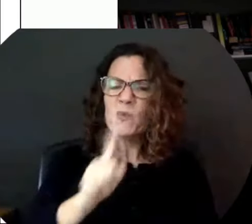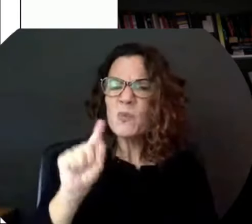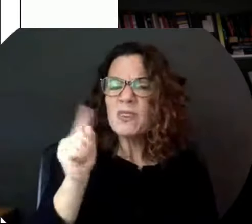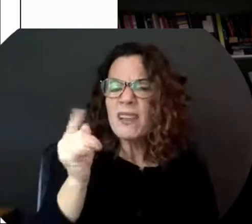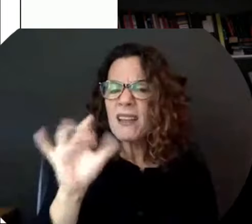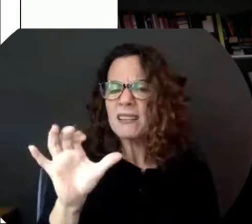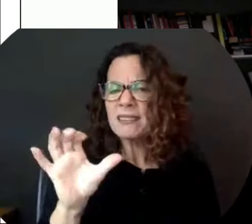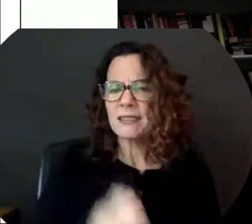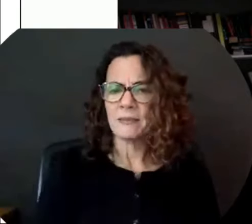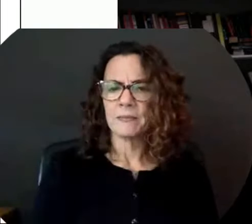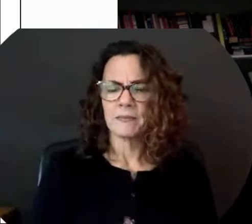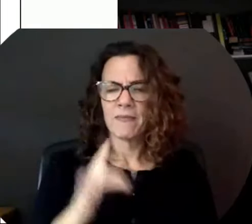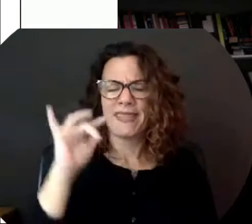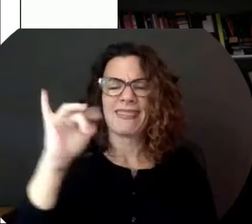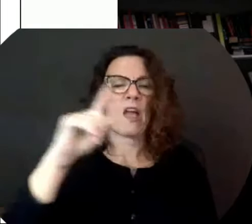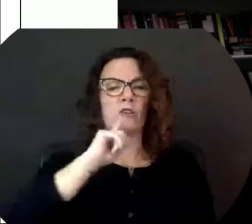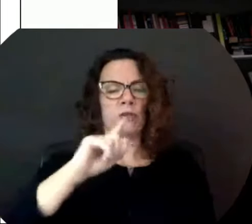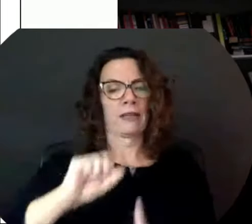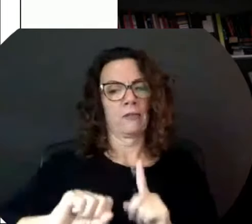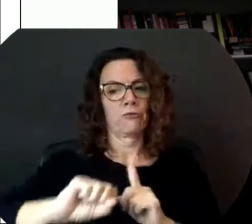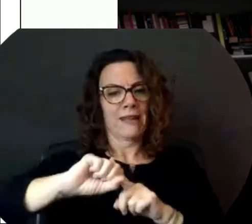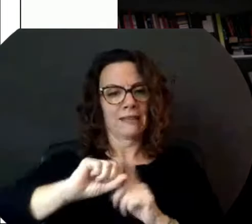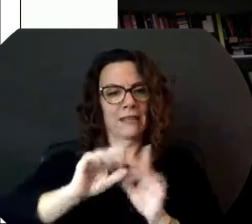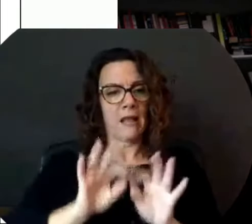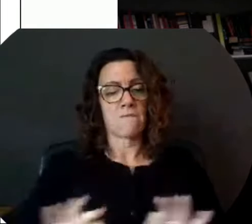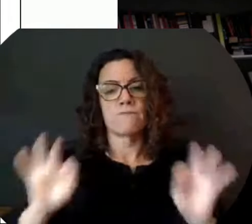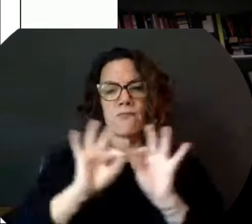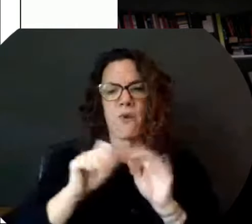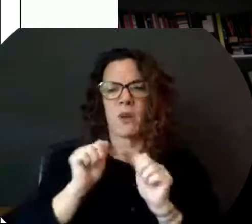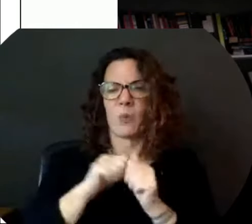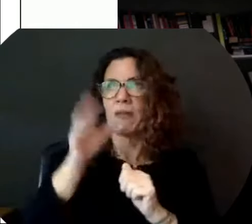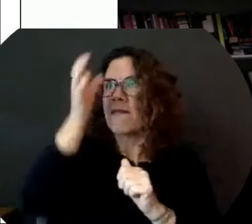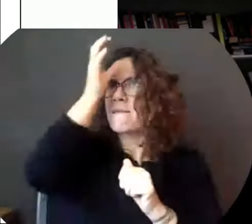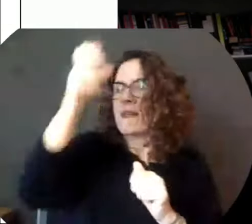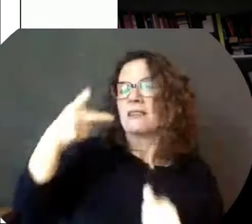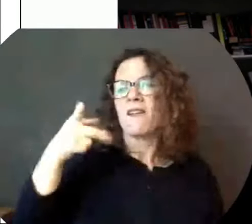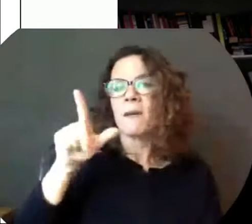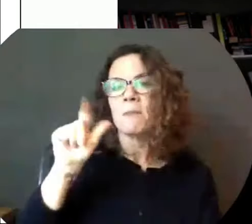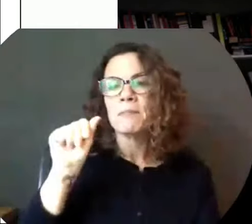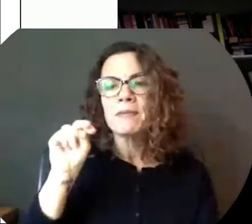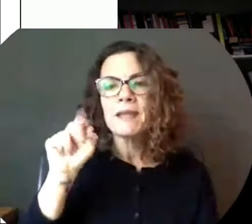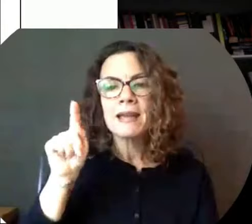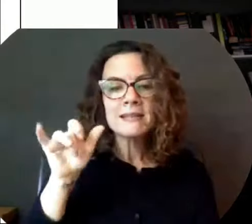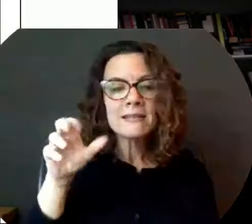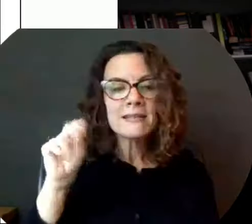plantation enclosures and the kind of food system in which people are forced to work